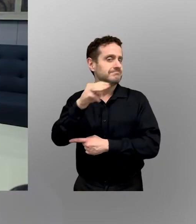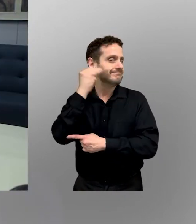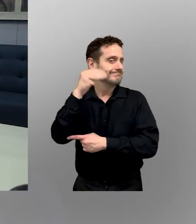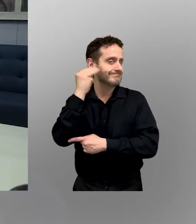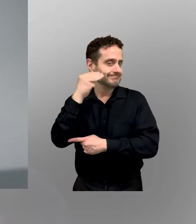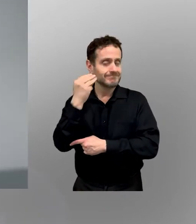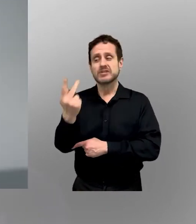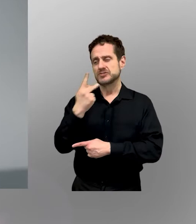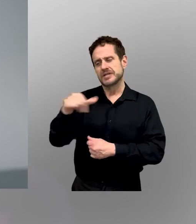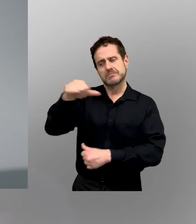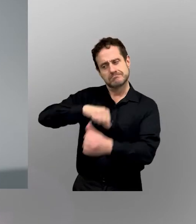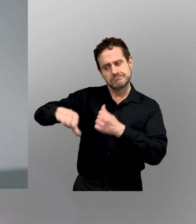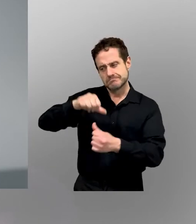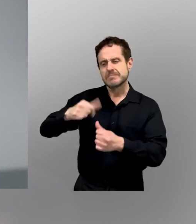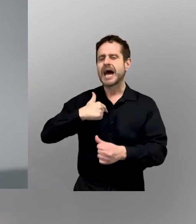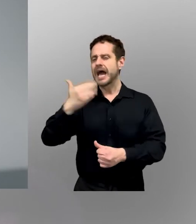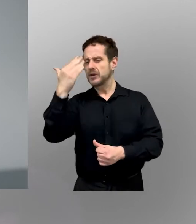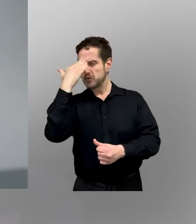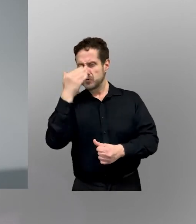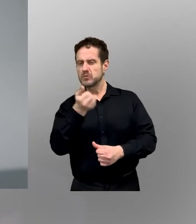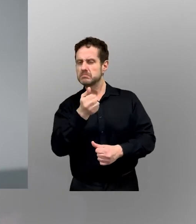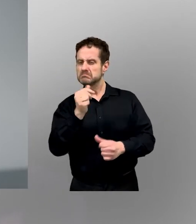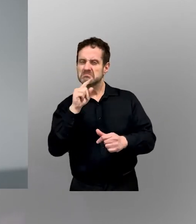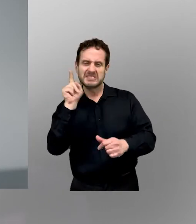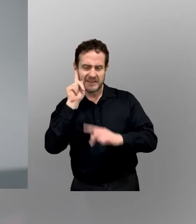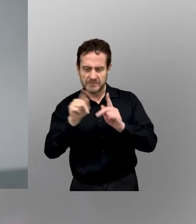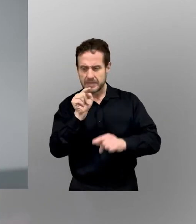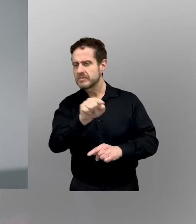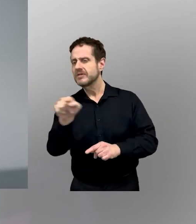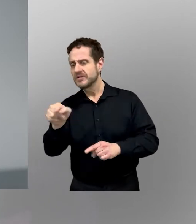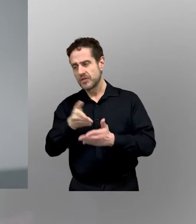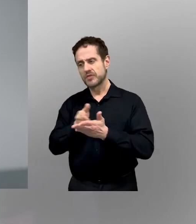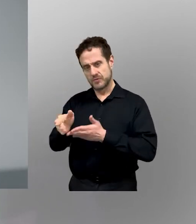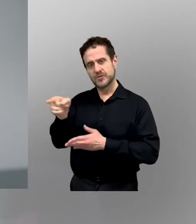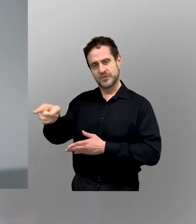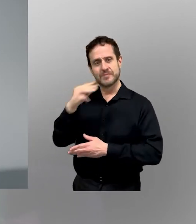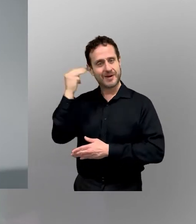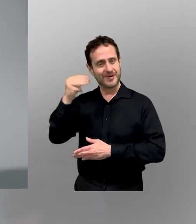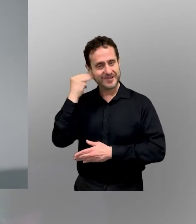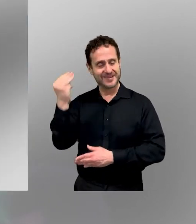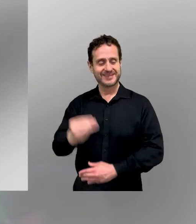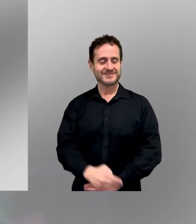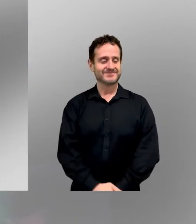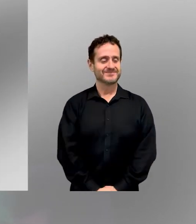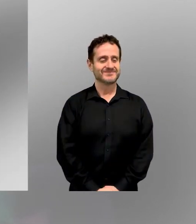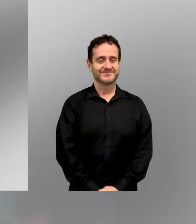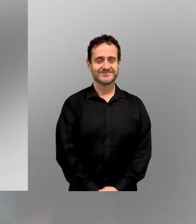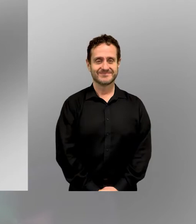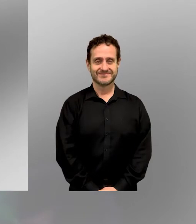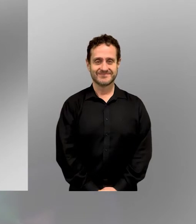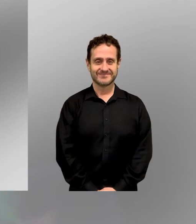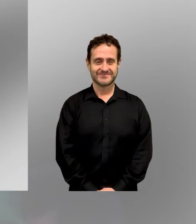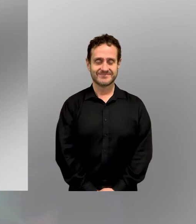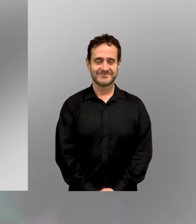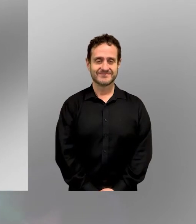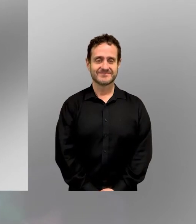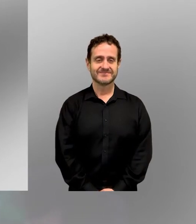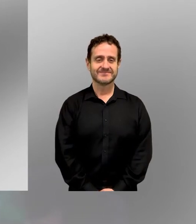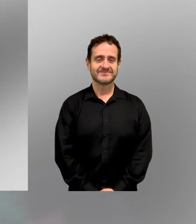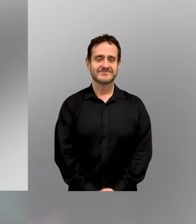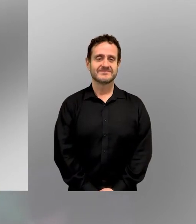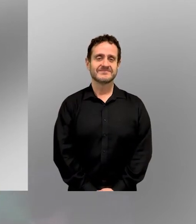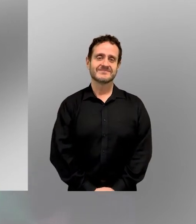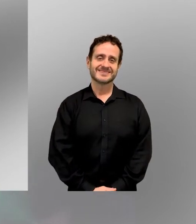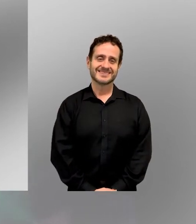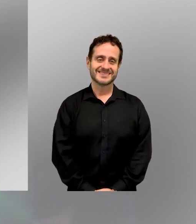neighborhood together and got to know a lot of the deaf community basically through Marley. Chicago Tribune headline: Judge grants